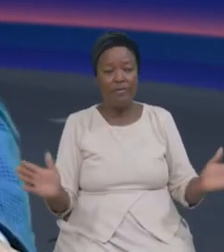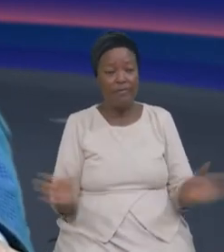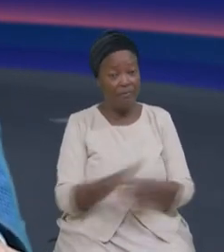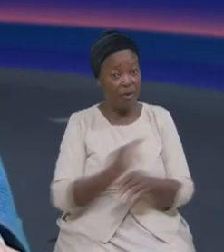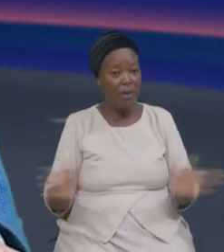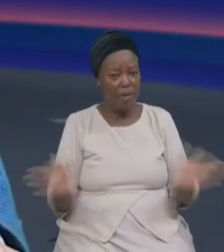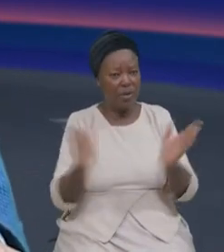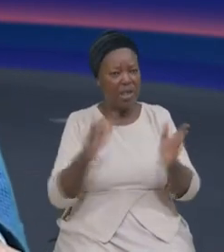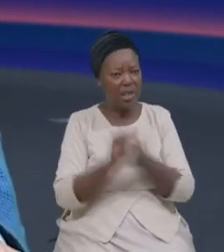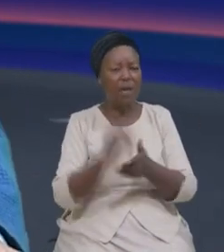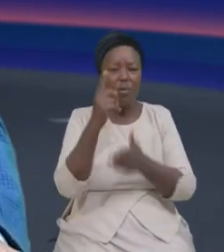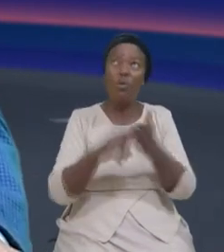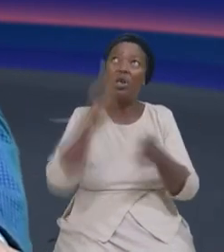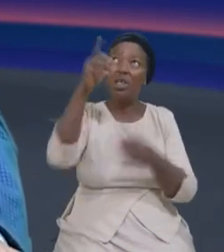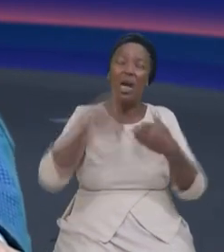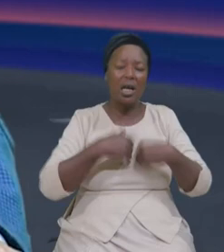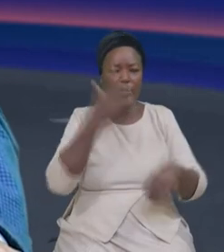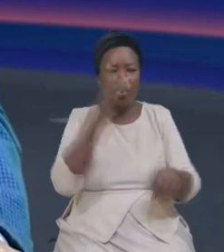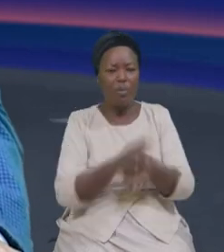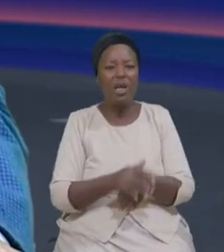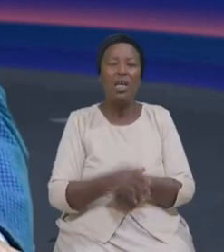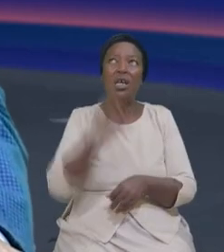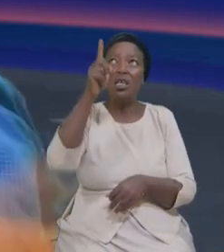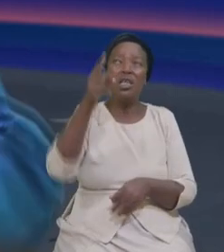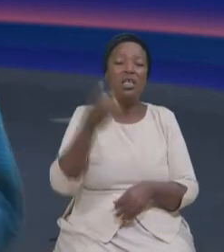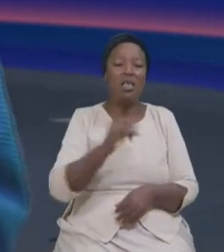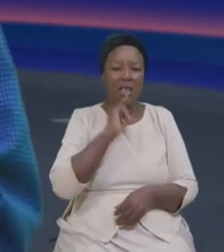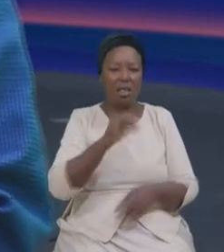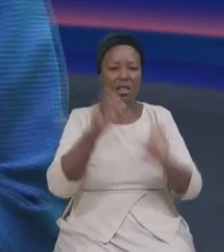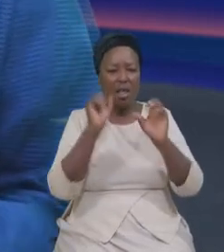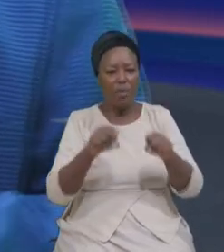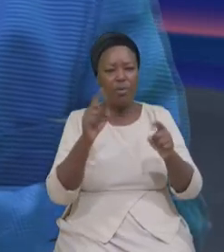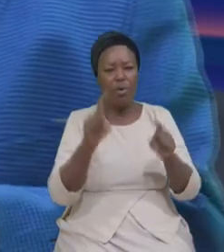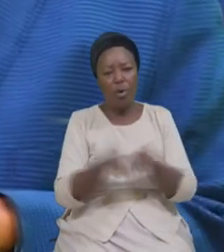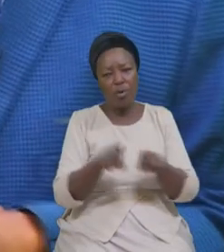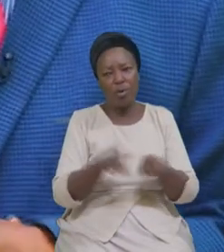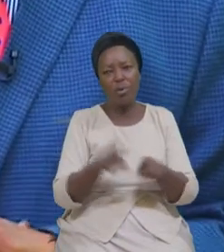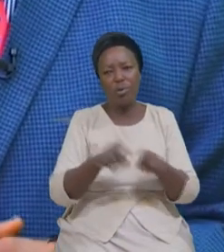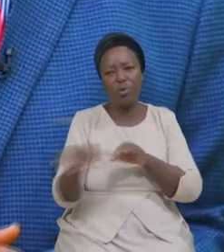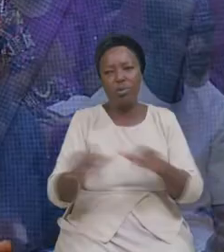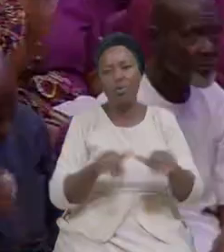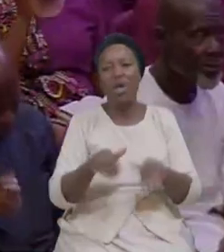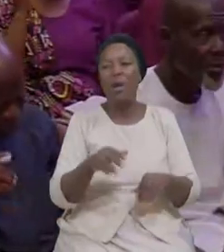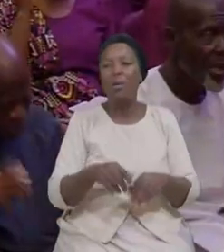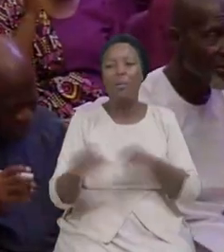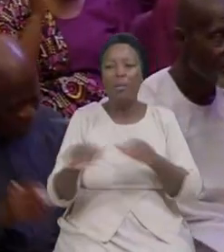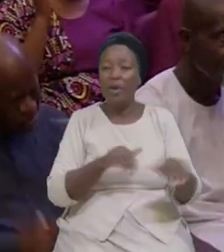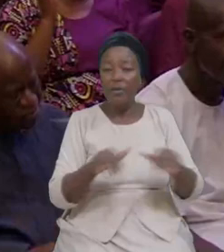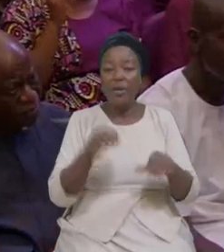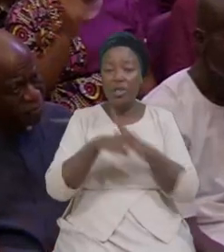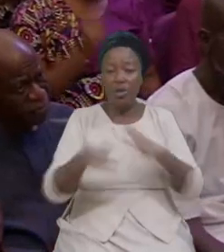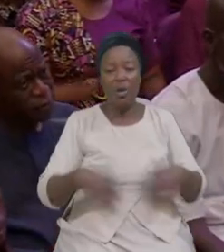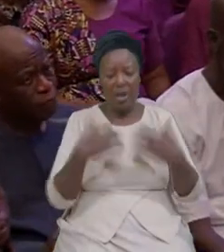had promised, he was able also to perform. Performance in your life tonight.